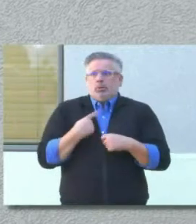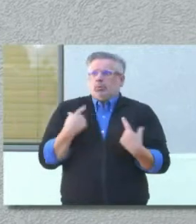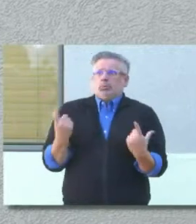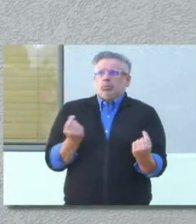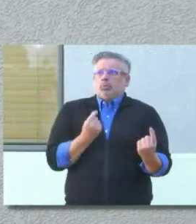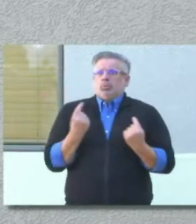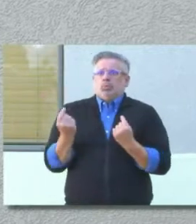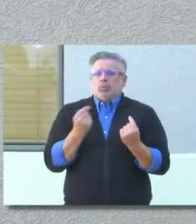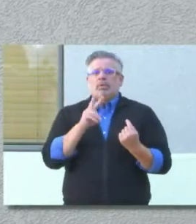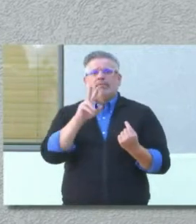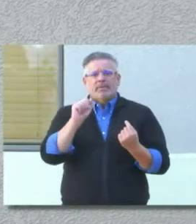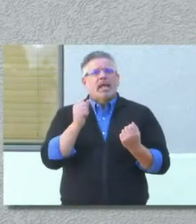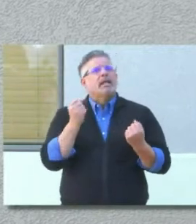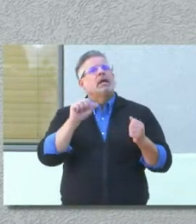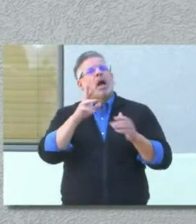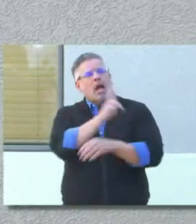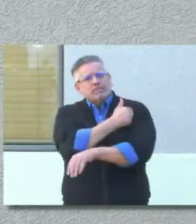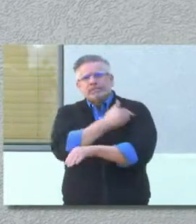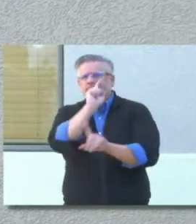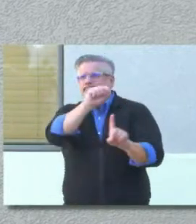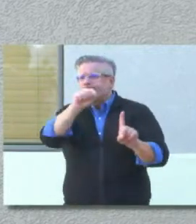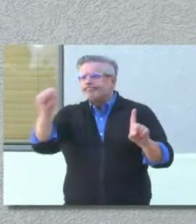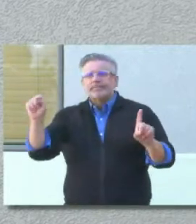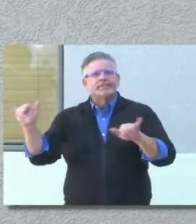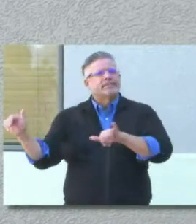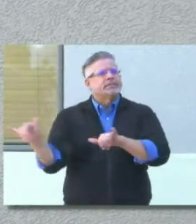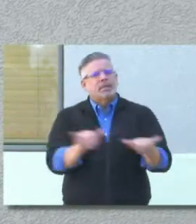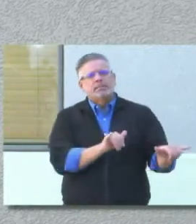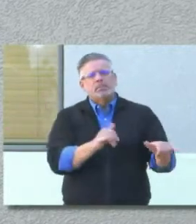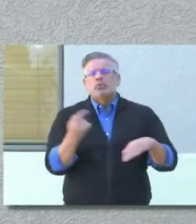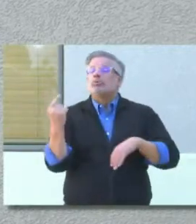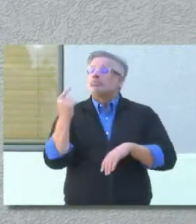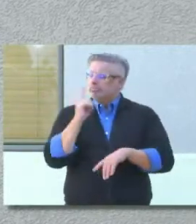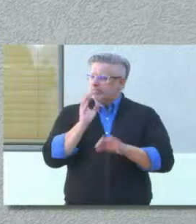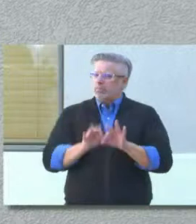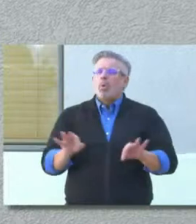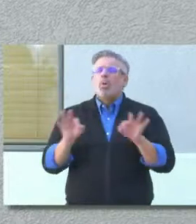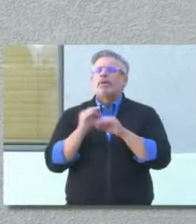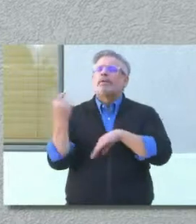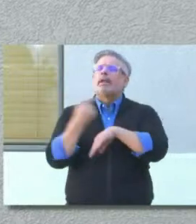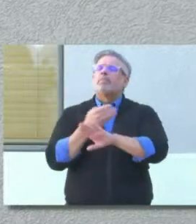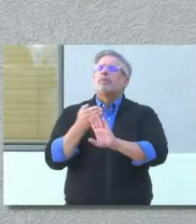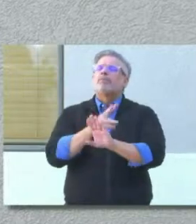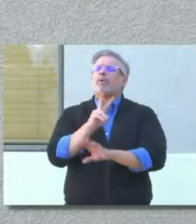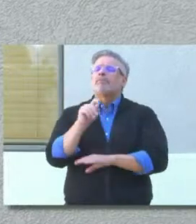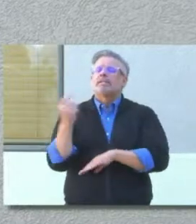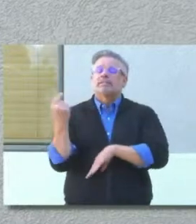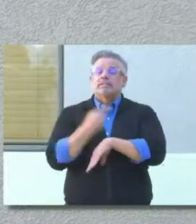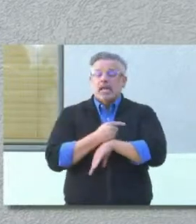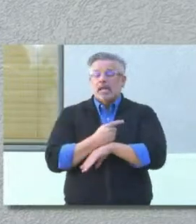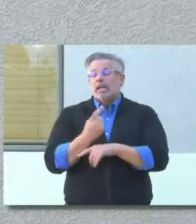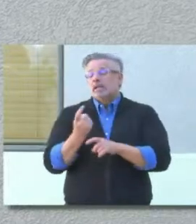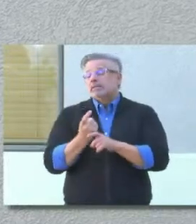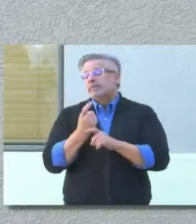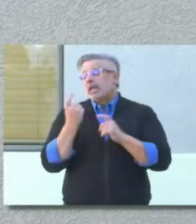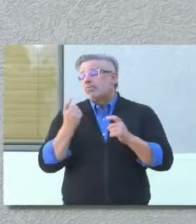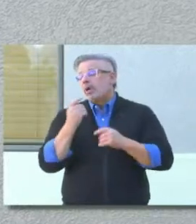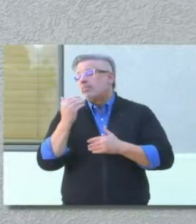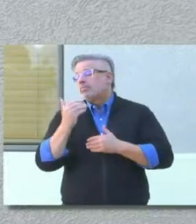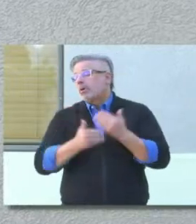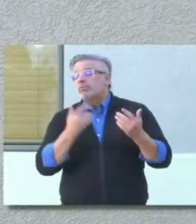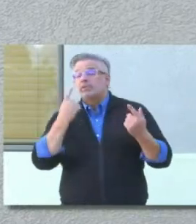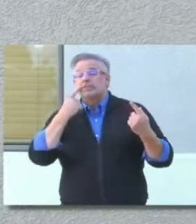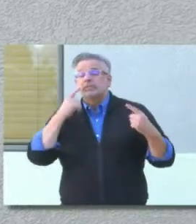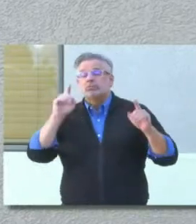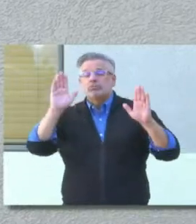VAs all across this country. And so it's right to be here, day before Veterans Day. It's right to be here to celebrate progress and success of